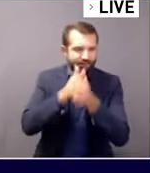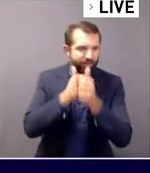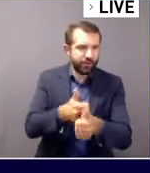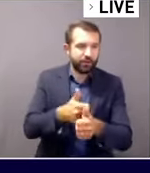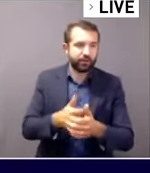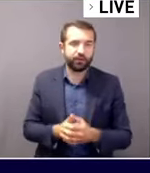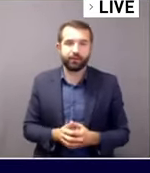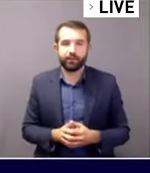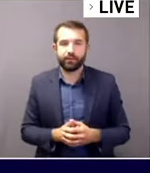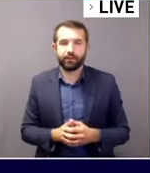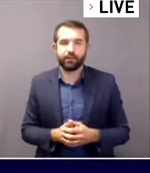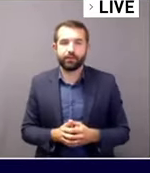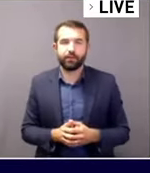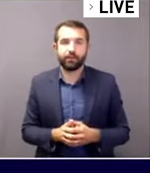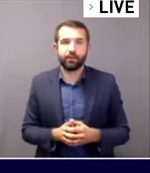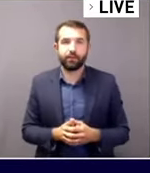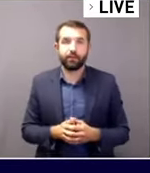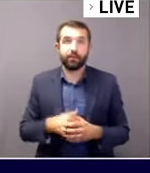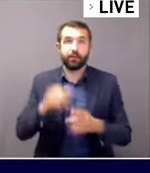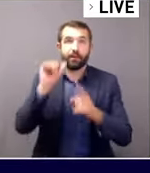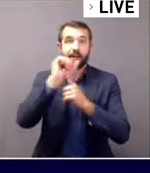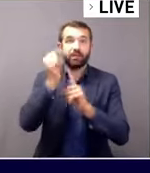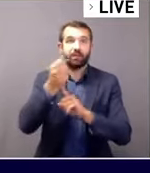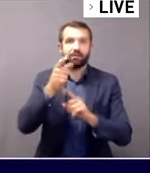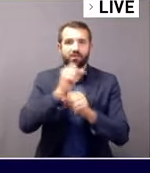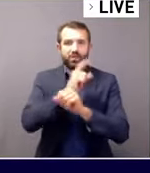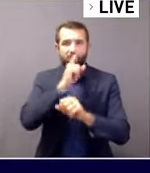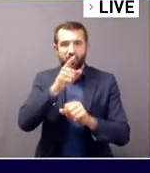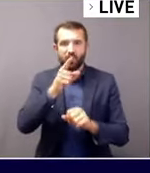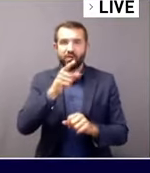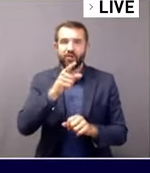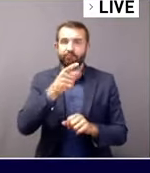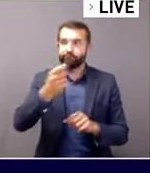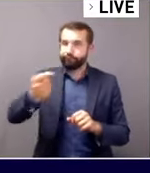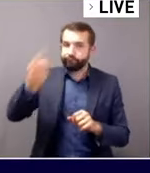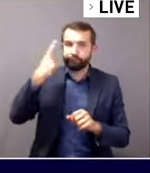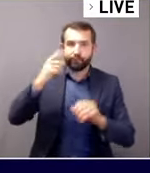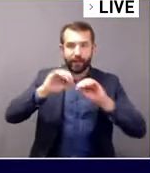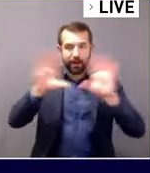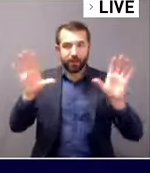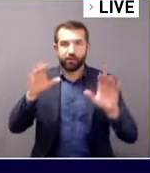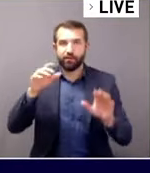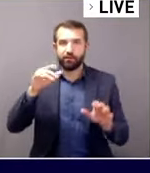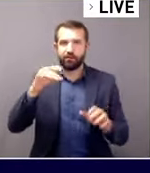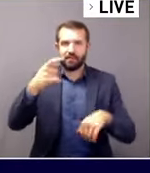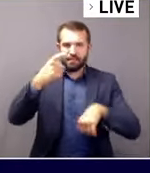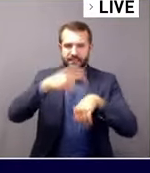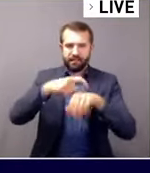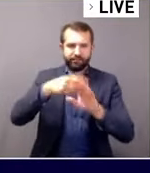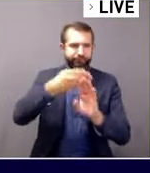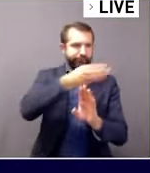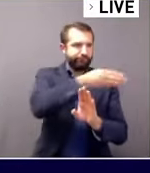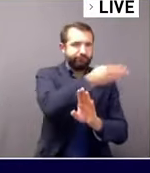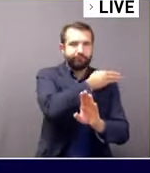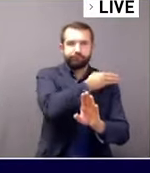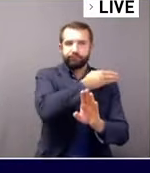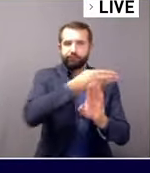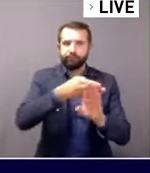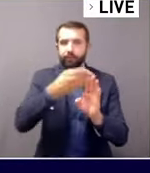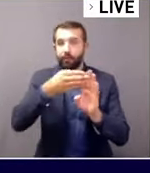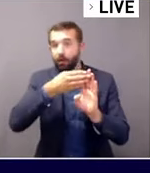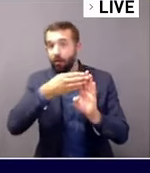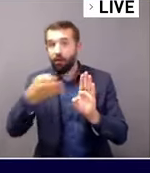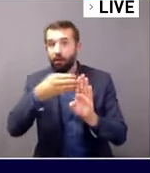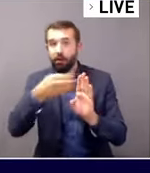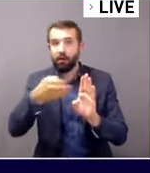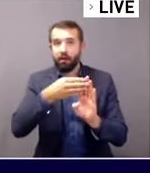situation, we've got to make sure we've got a better sense of the timeline of when individuals, especially these newest cases, could